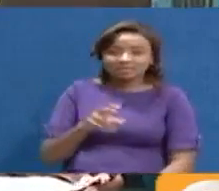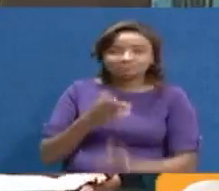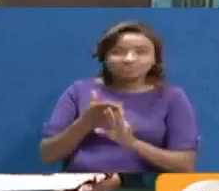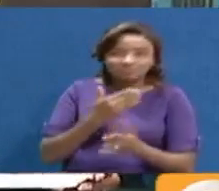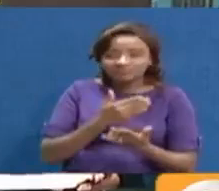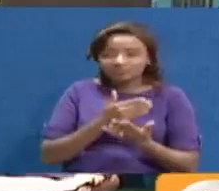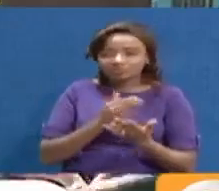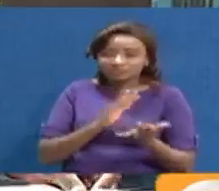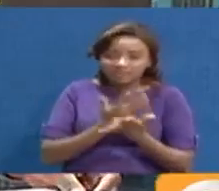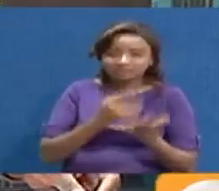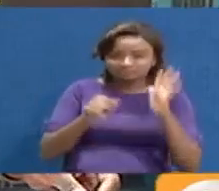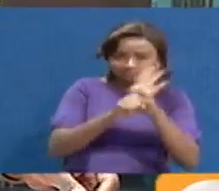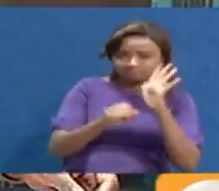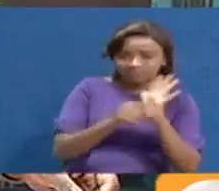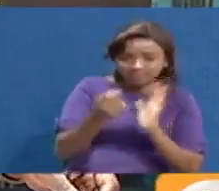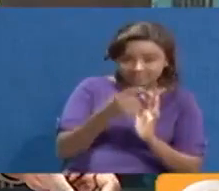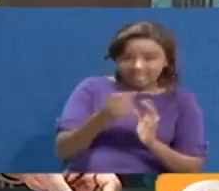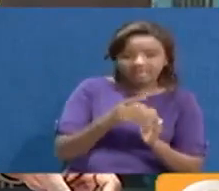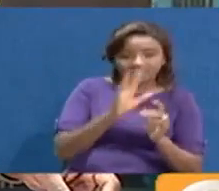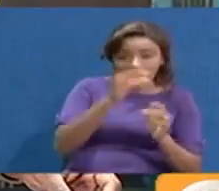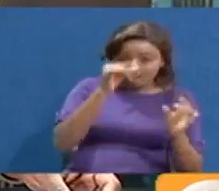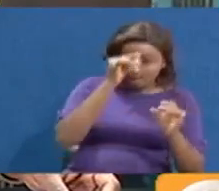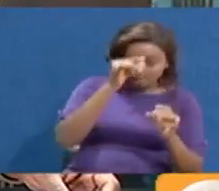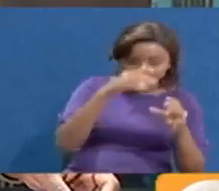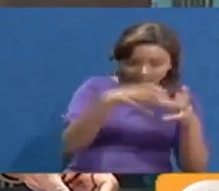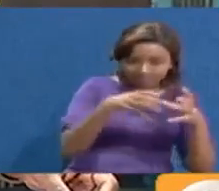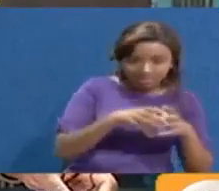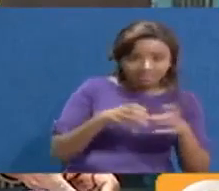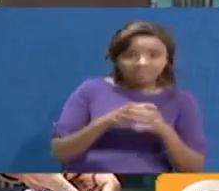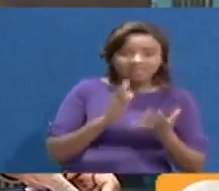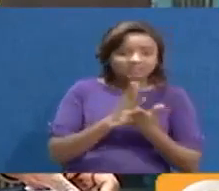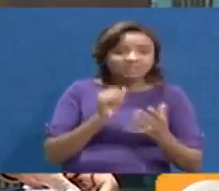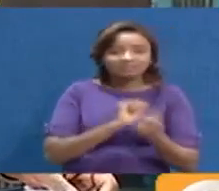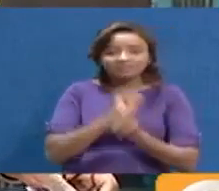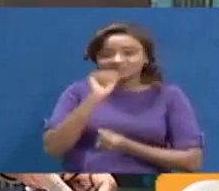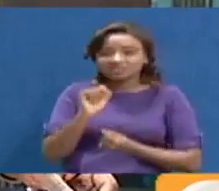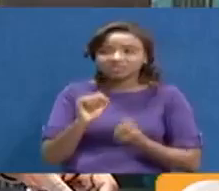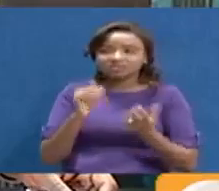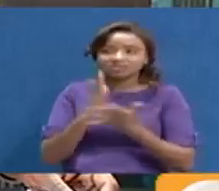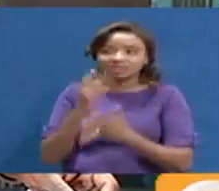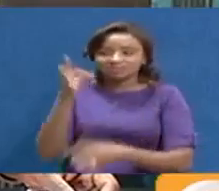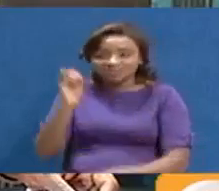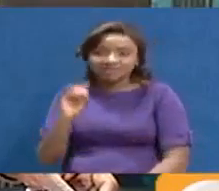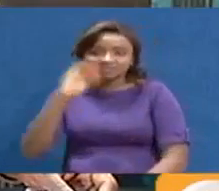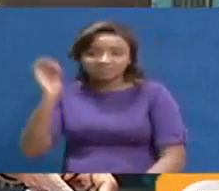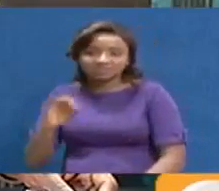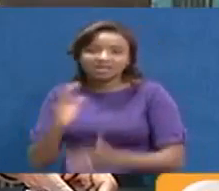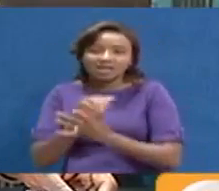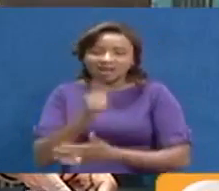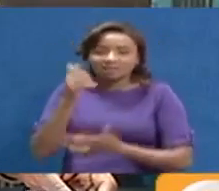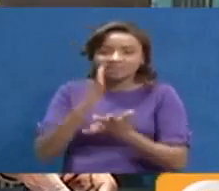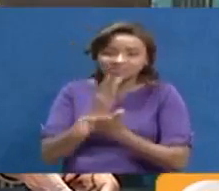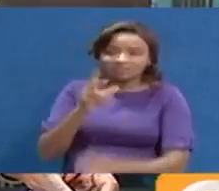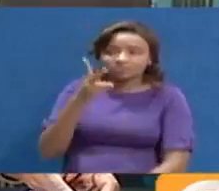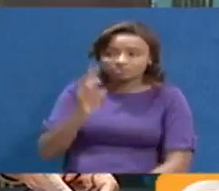from some of the salary cuts that they had instituted. Some going all the way up until 50%, others with 30%, others with